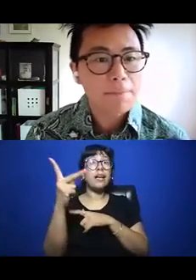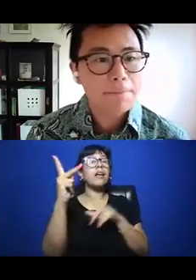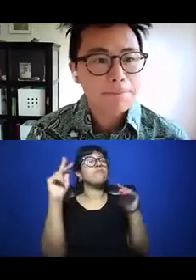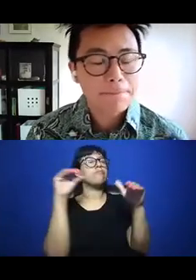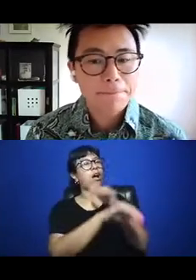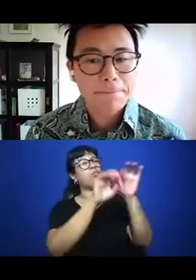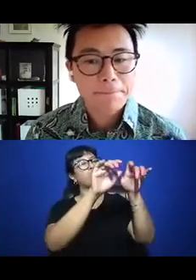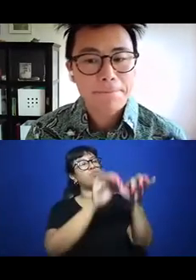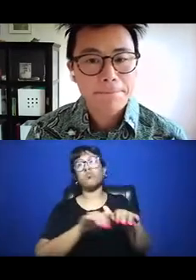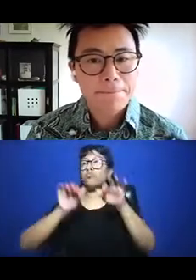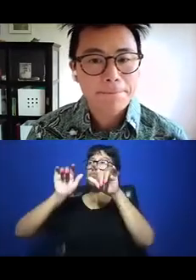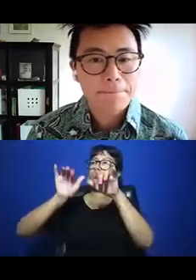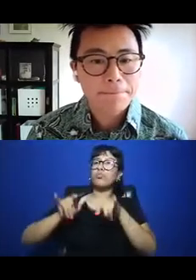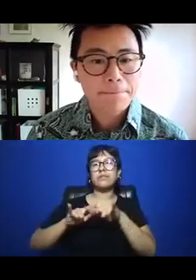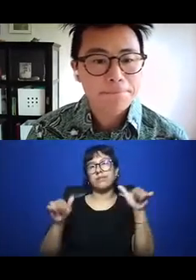with me.